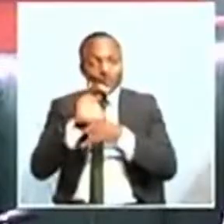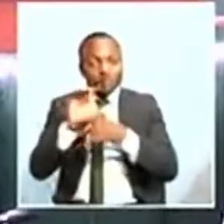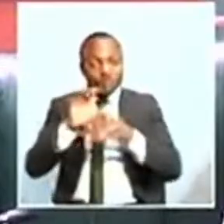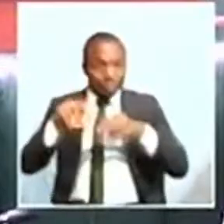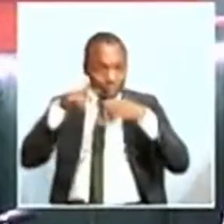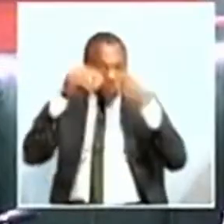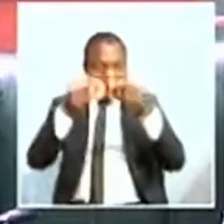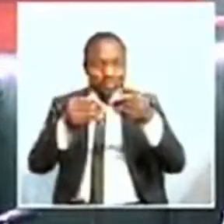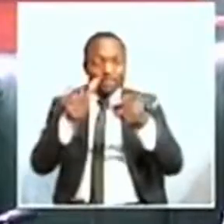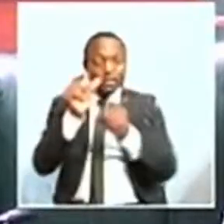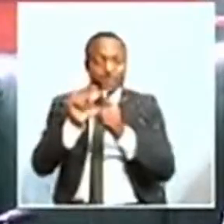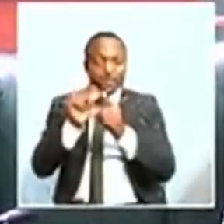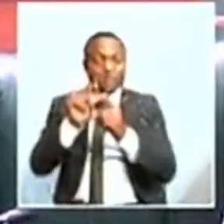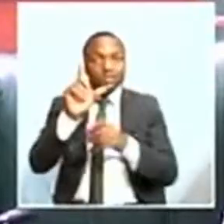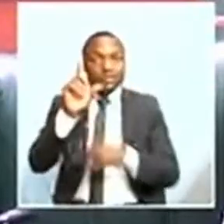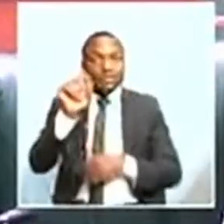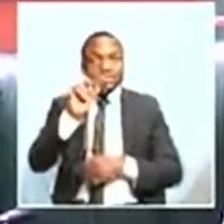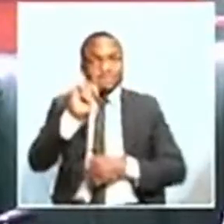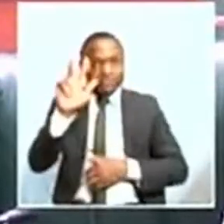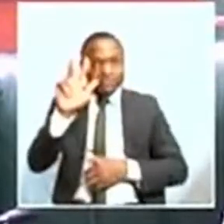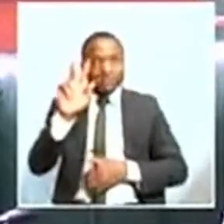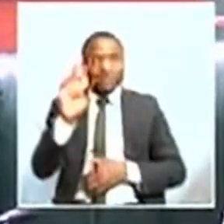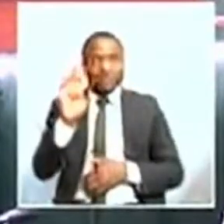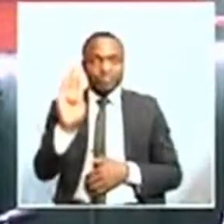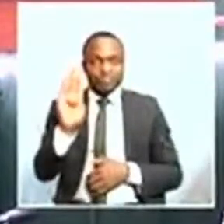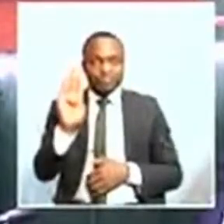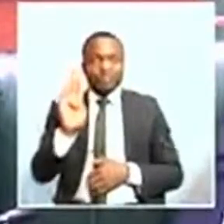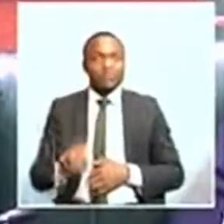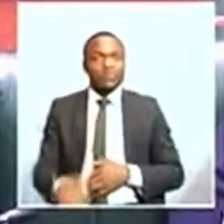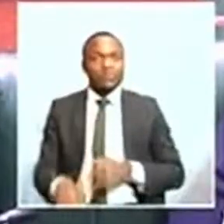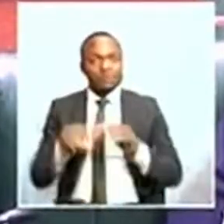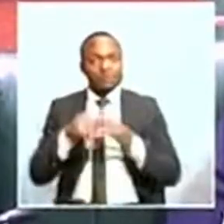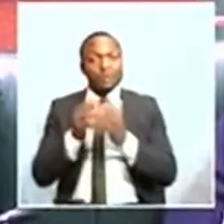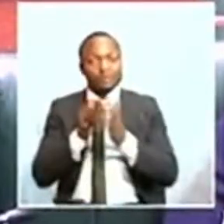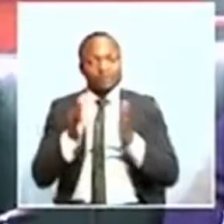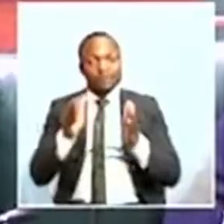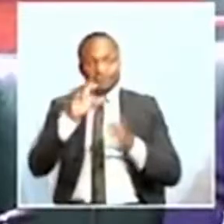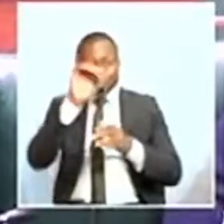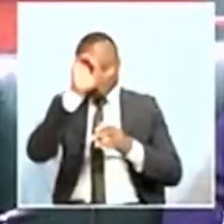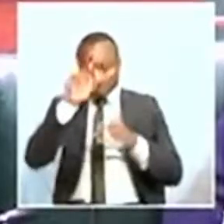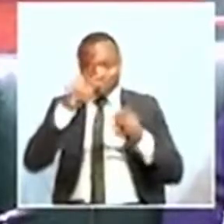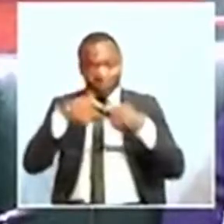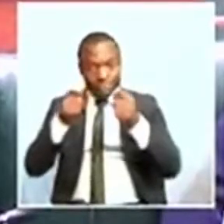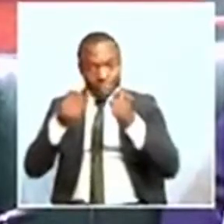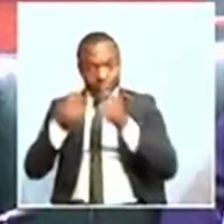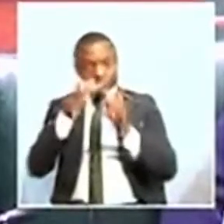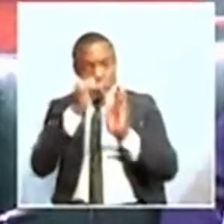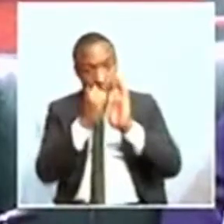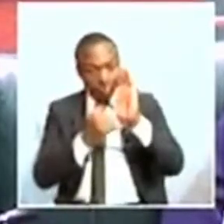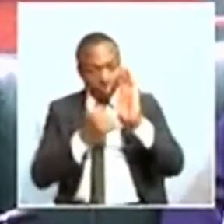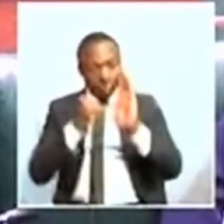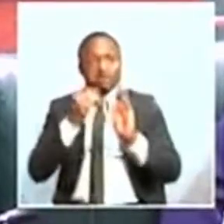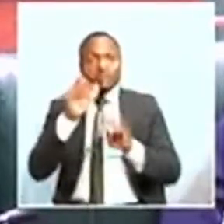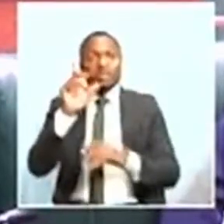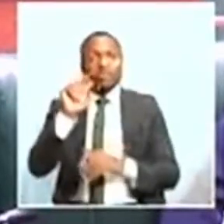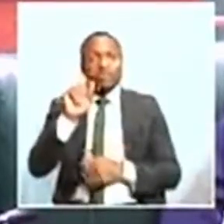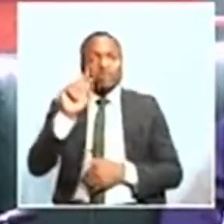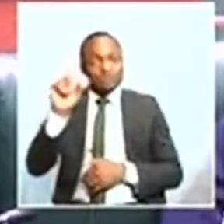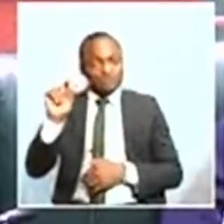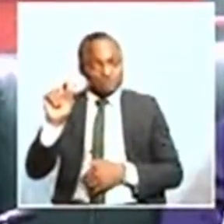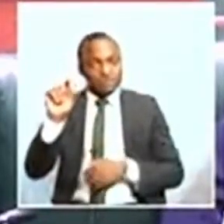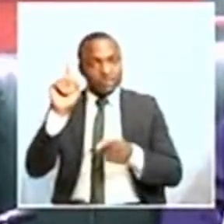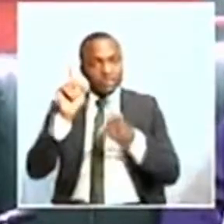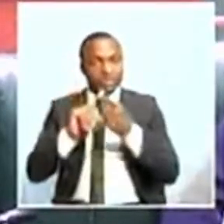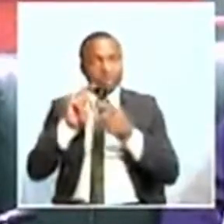at December 2023. B, how many mines have been opened from January 2020